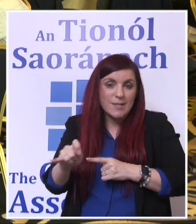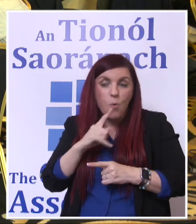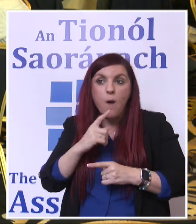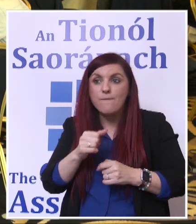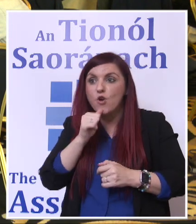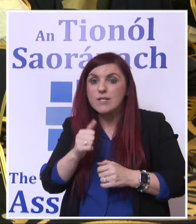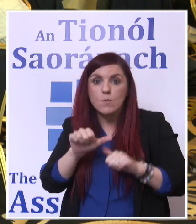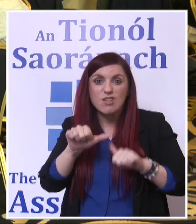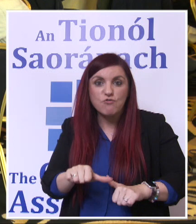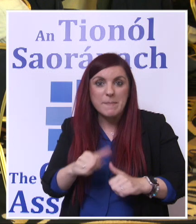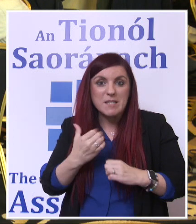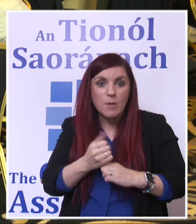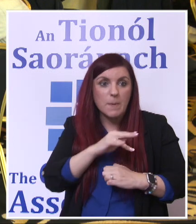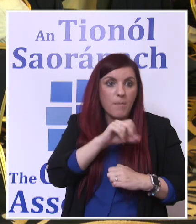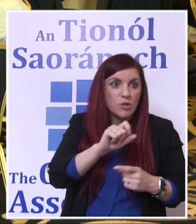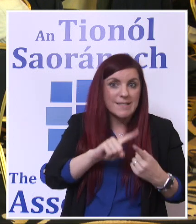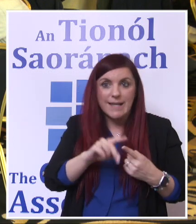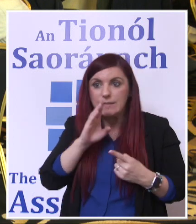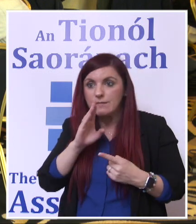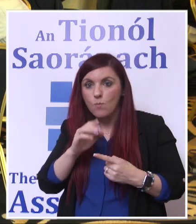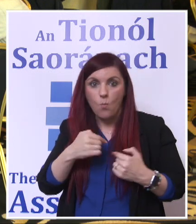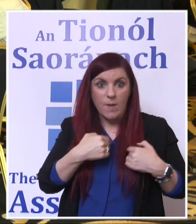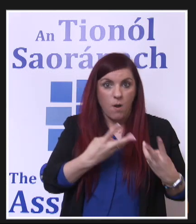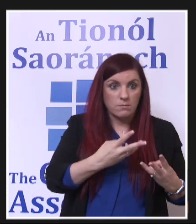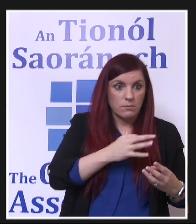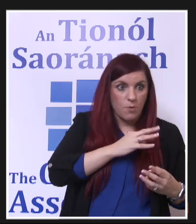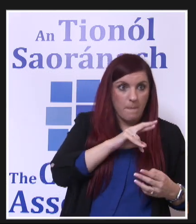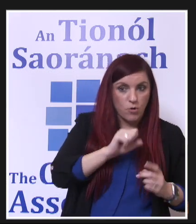Maybe Larry, anything to add?